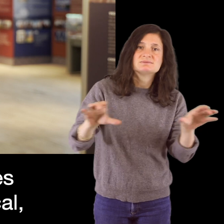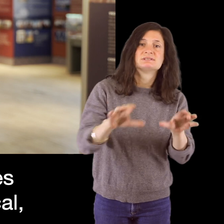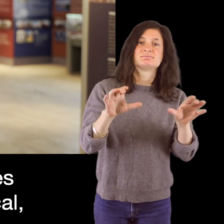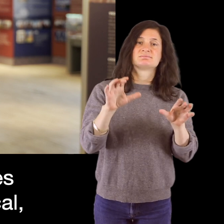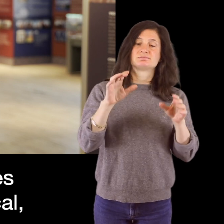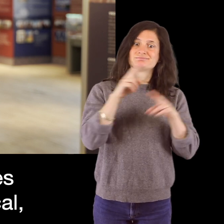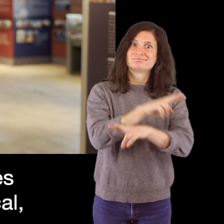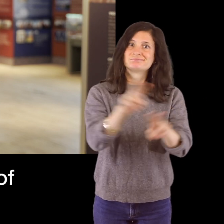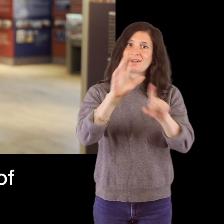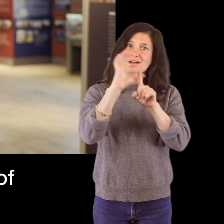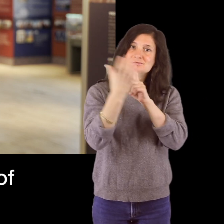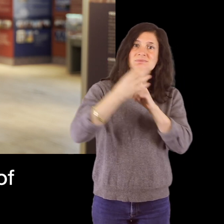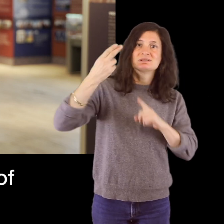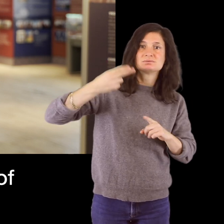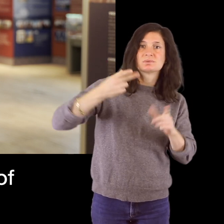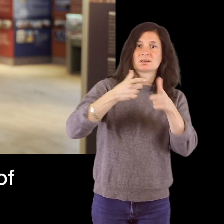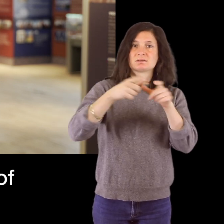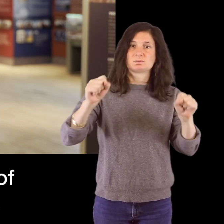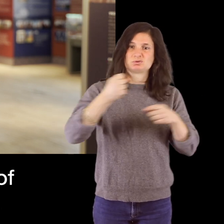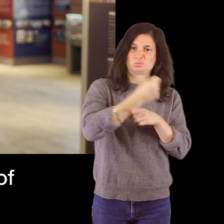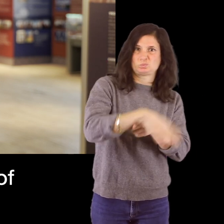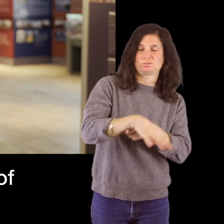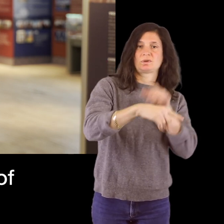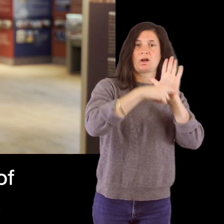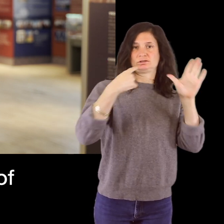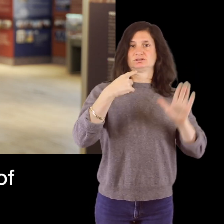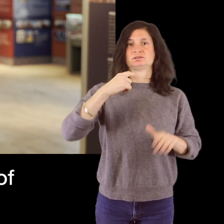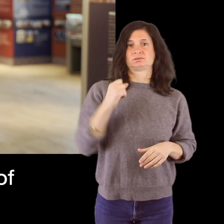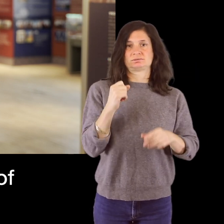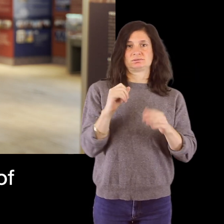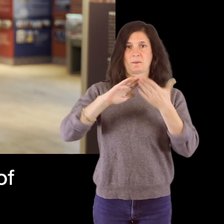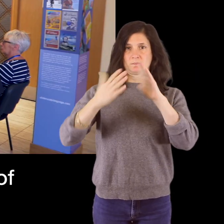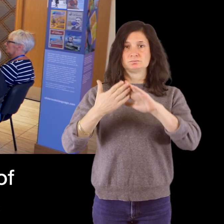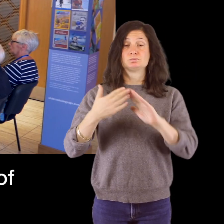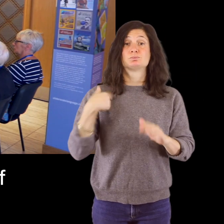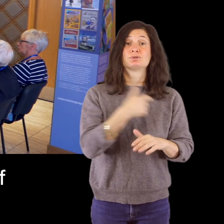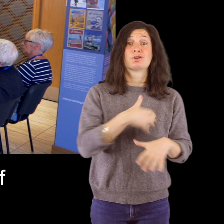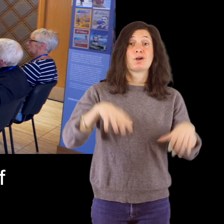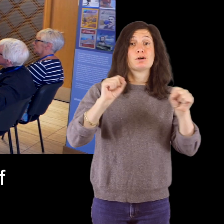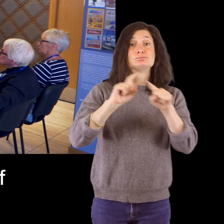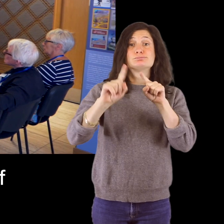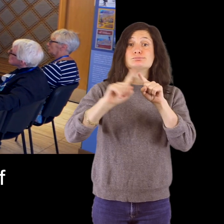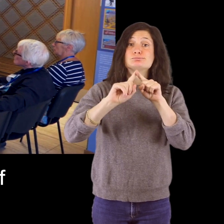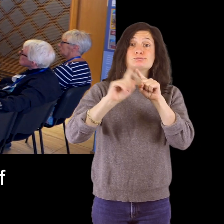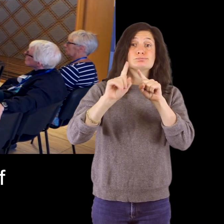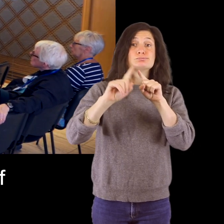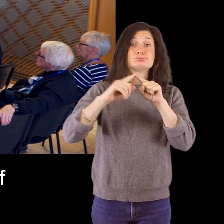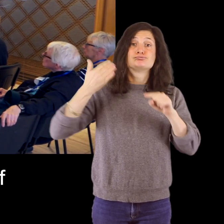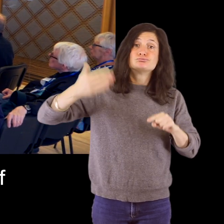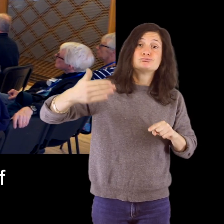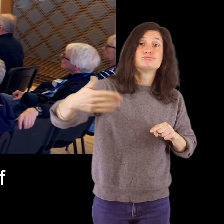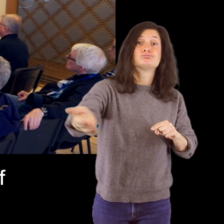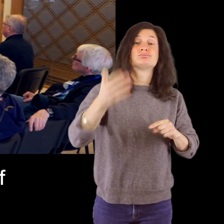the cultural, musical, historical and linguistic roots of the Ulster Scots community. We host a regular calendar of